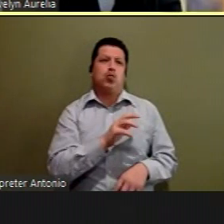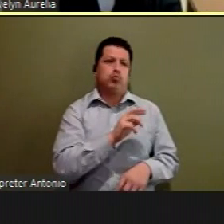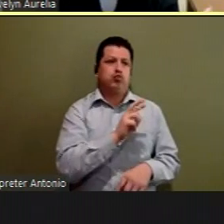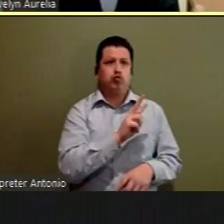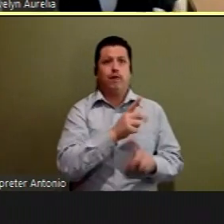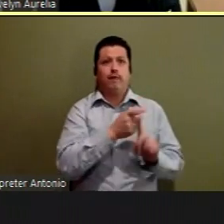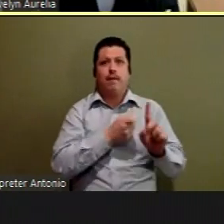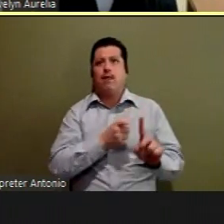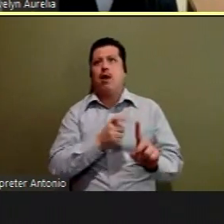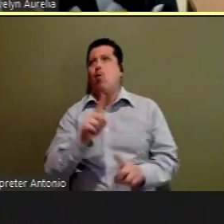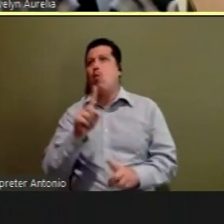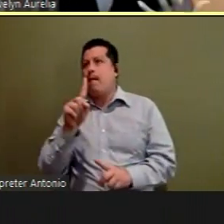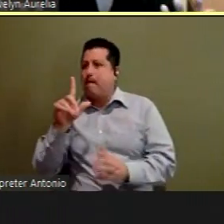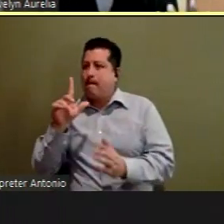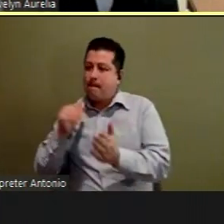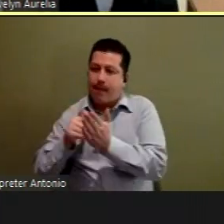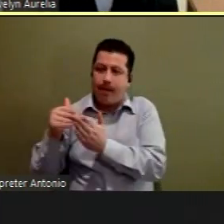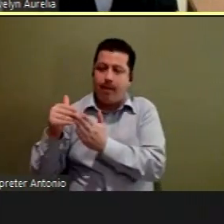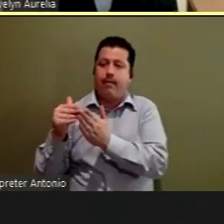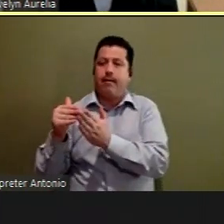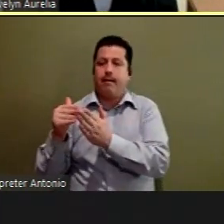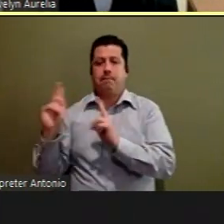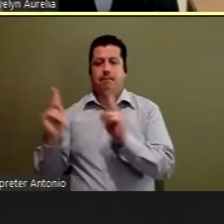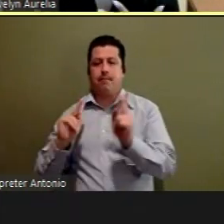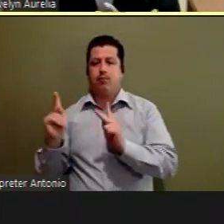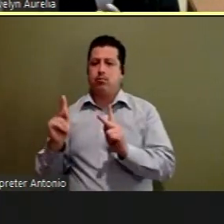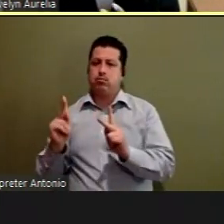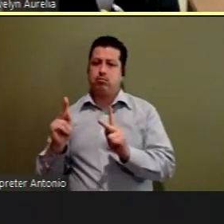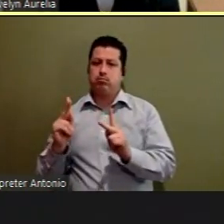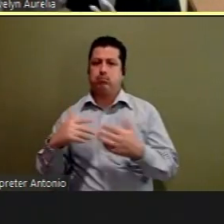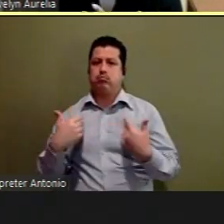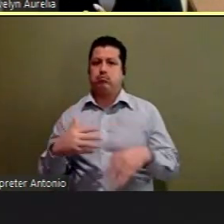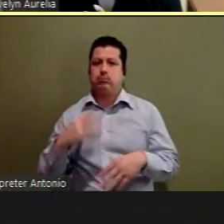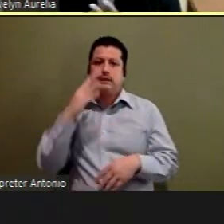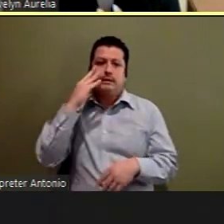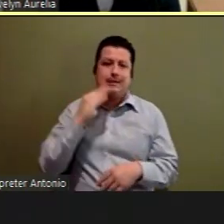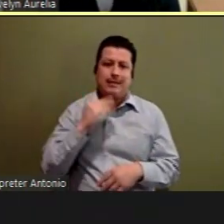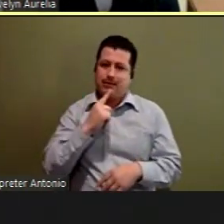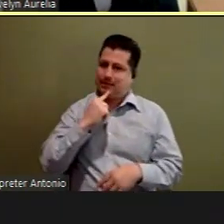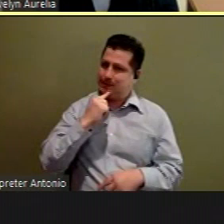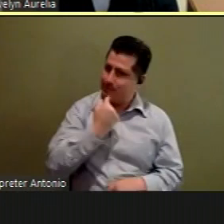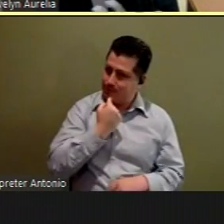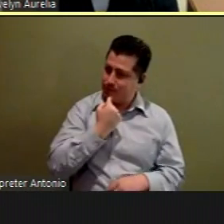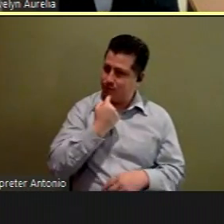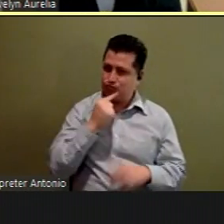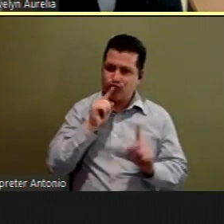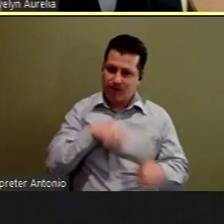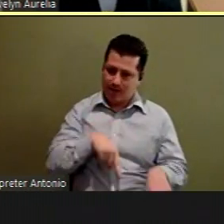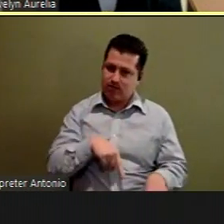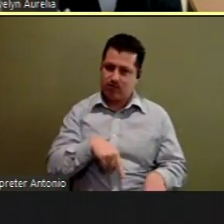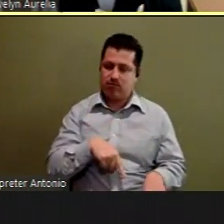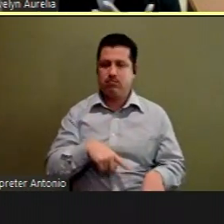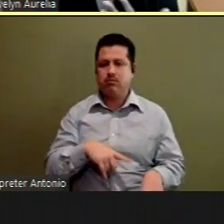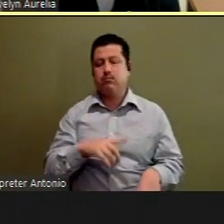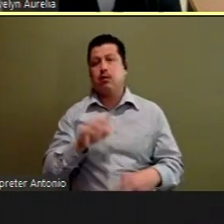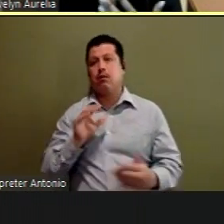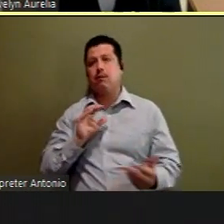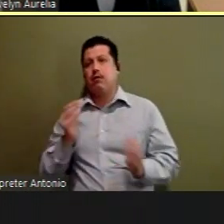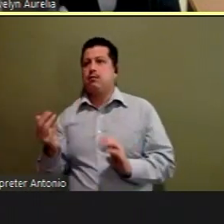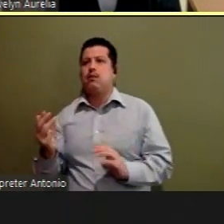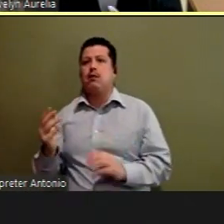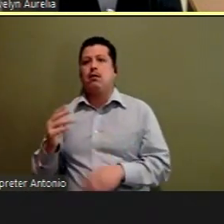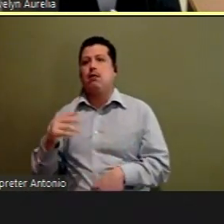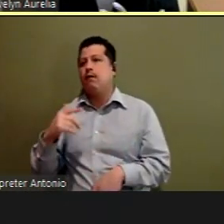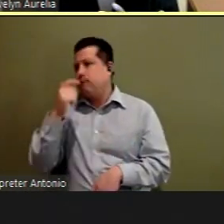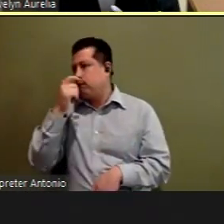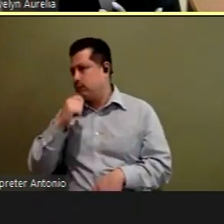vaccines, every 6 out of a million have a very large reaction. Compare that to things like the flu vaccine and the other vaccines we take, where it's more like